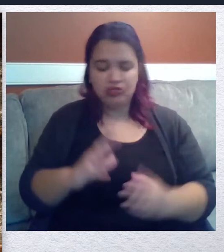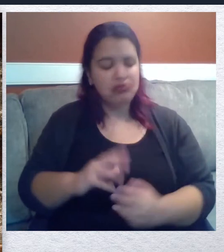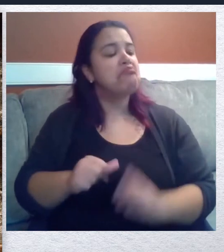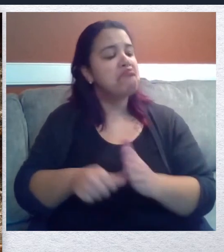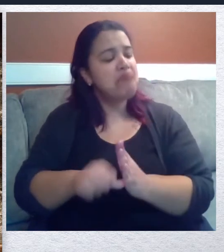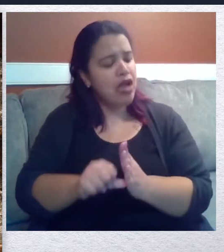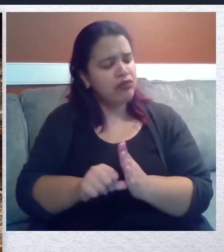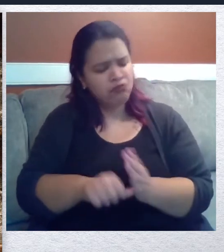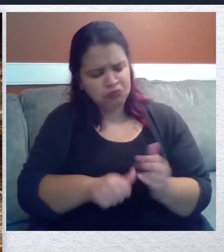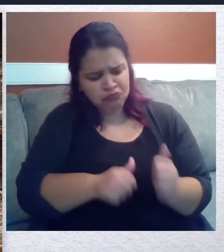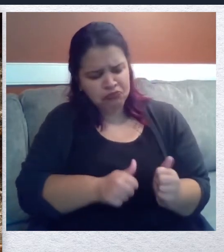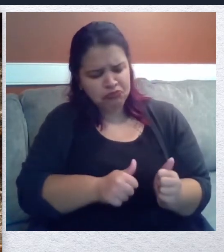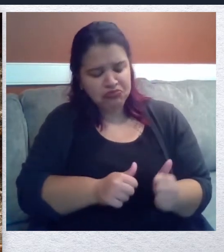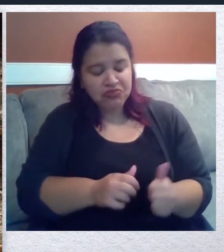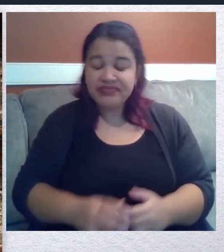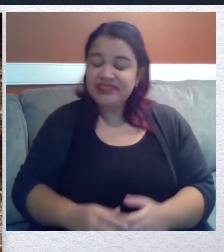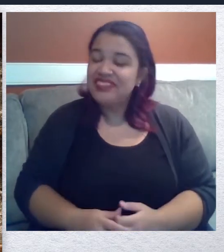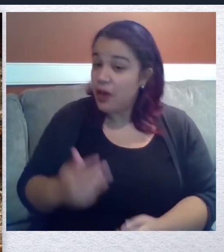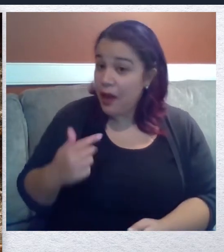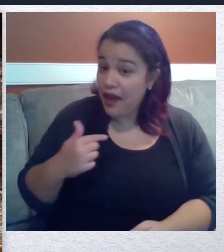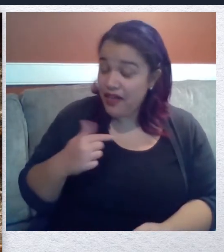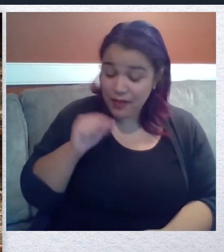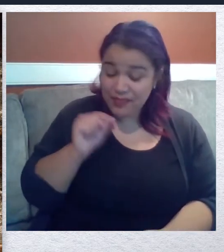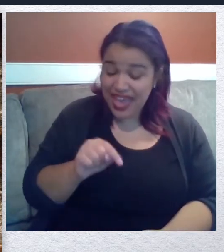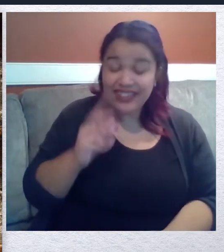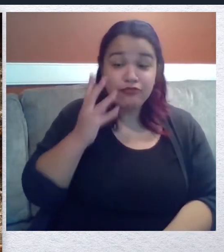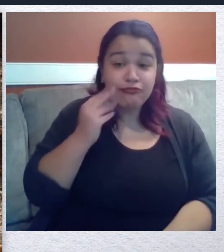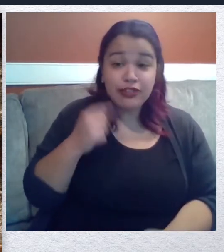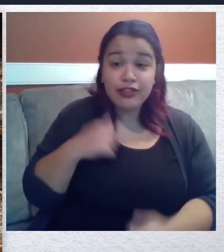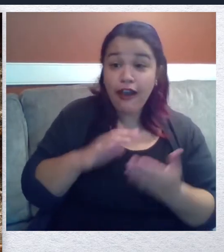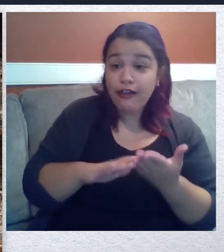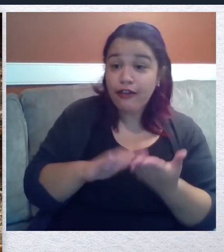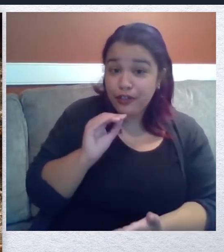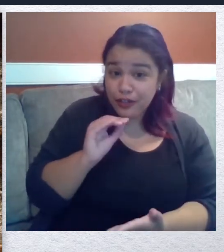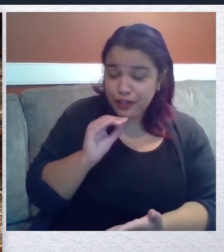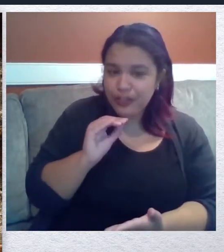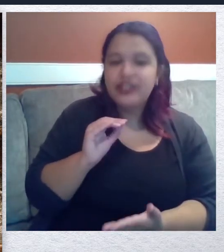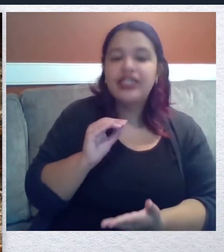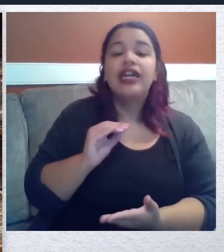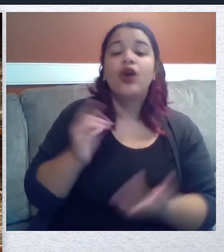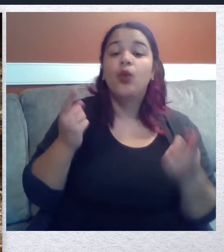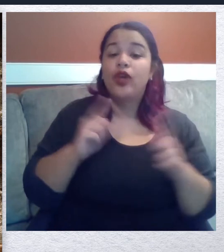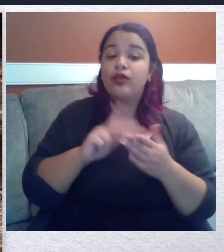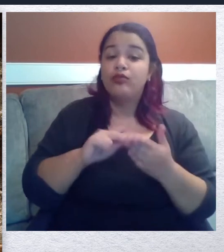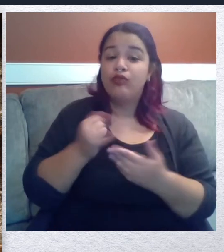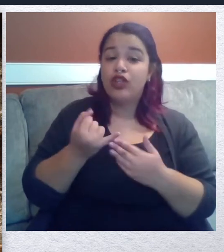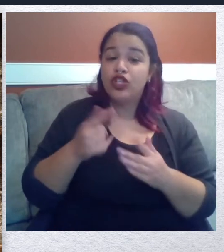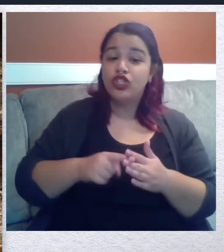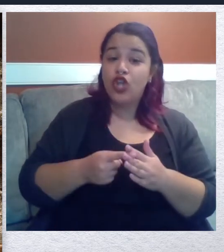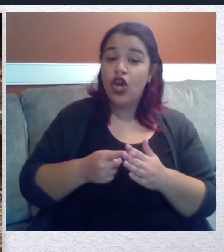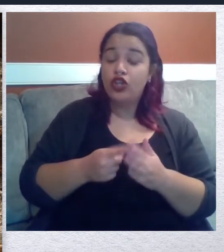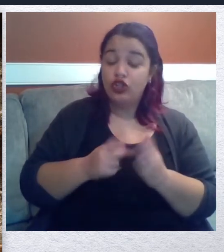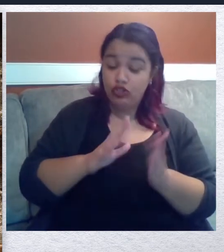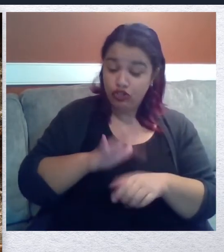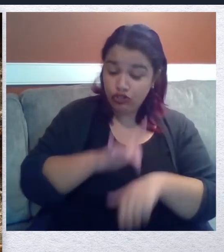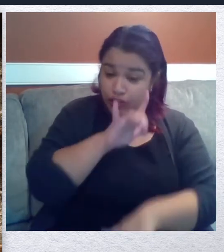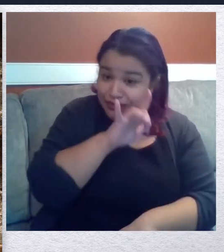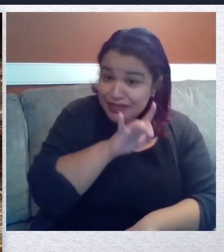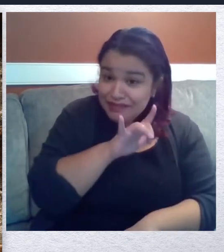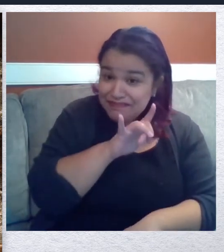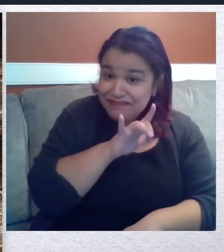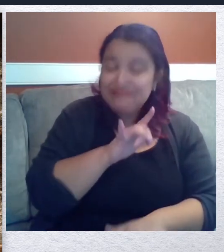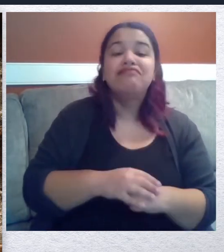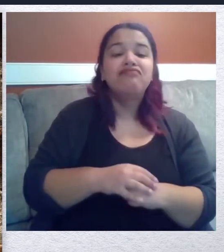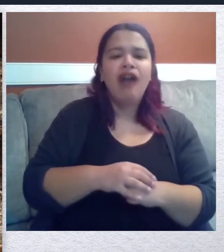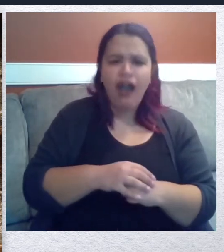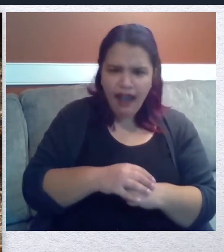experience, I learned that starting a project early allows time for challenges to be addressed if they occur.